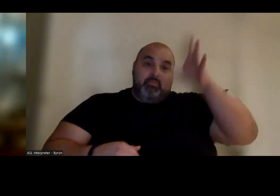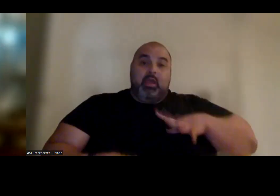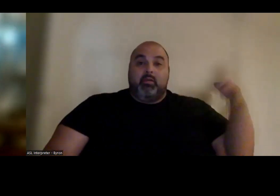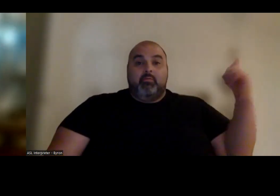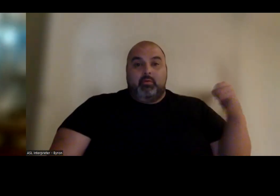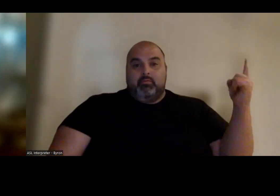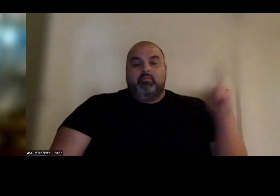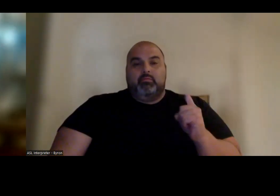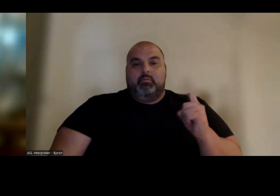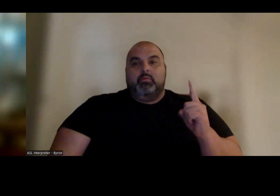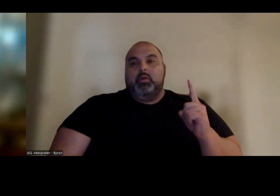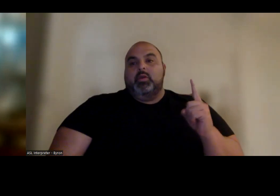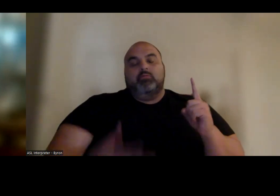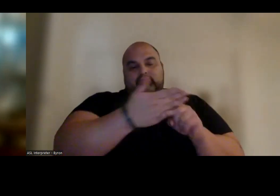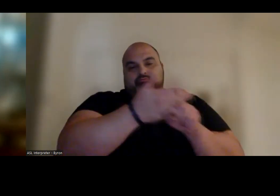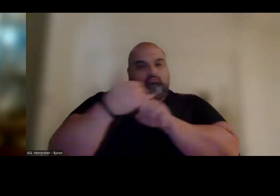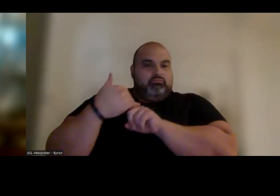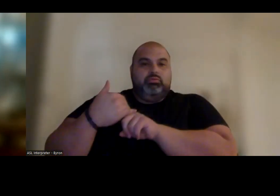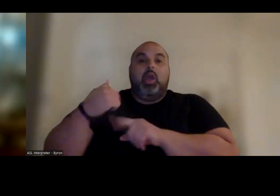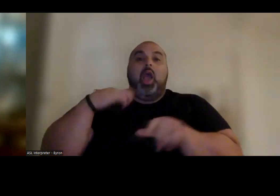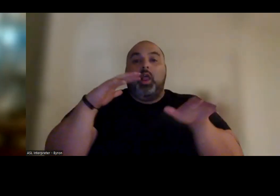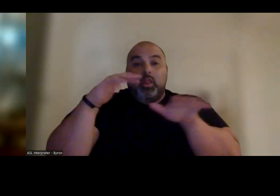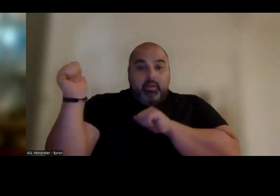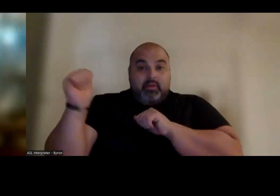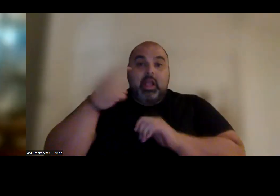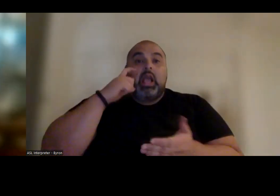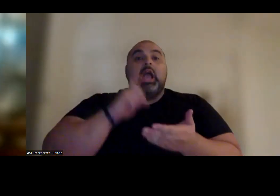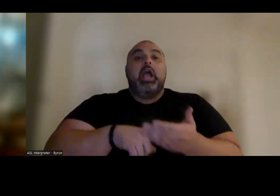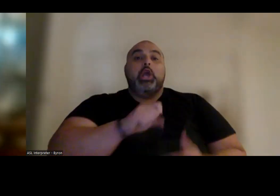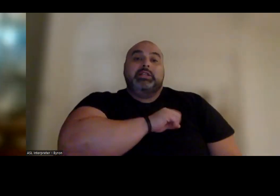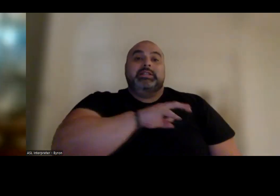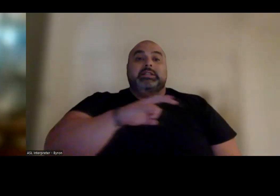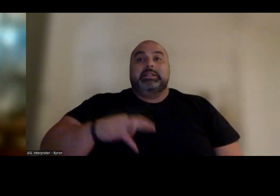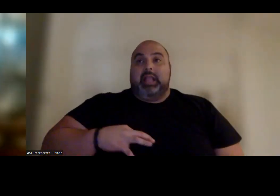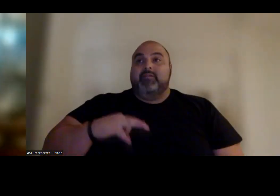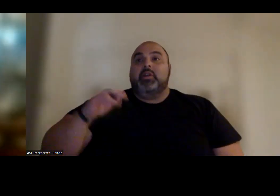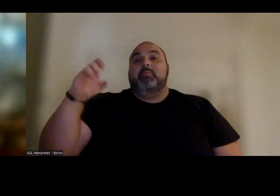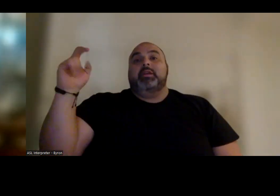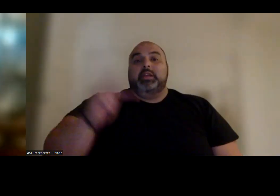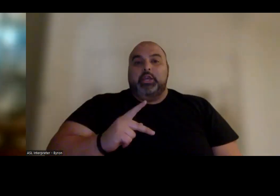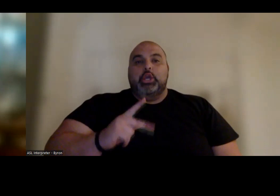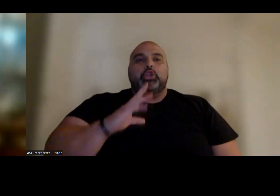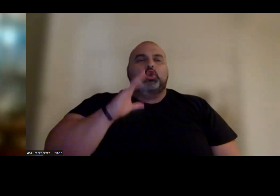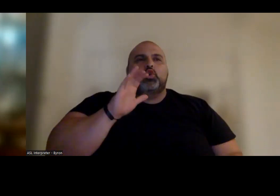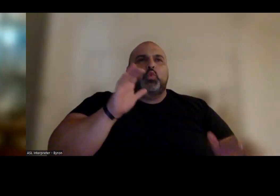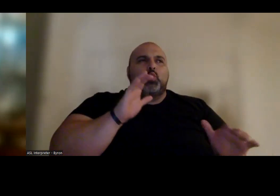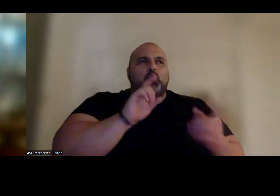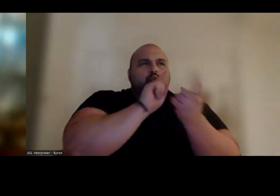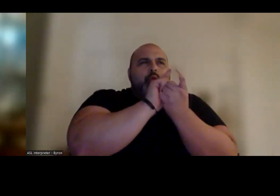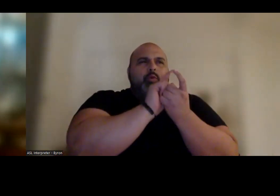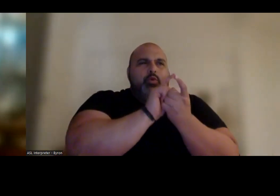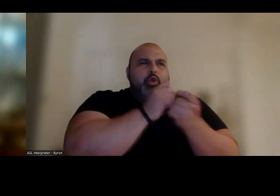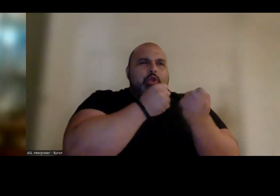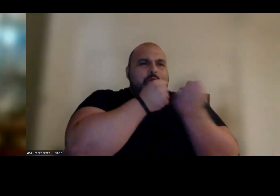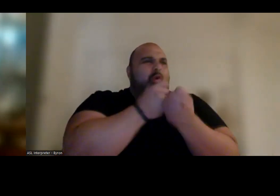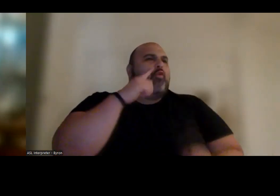called me out of the room. And as I was leaving, I noticed staff coming in to do some up close and personal support